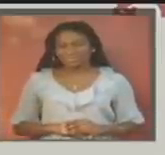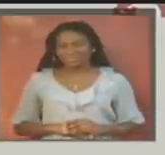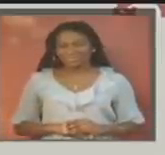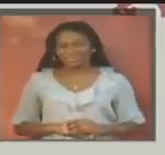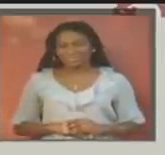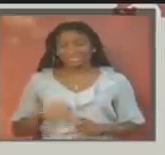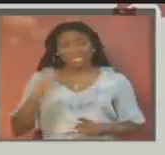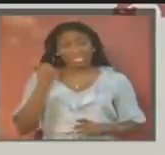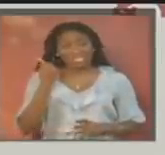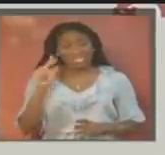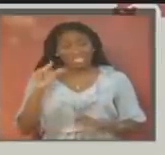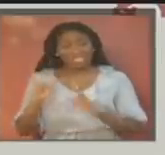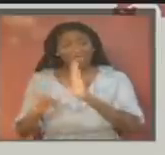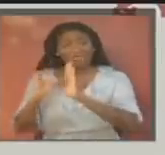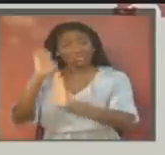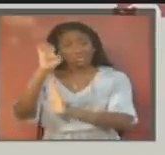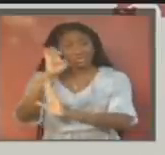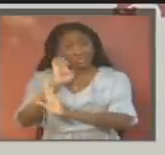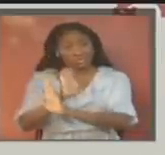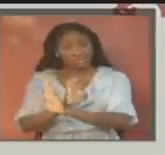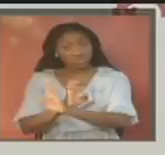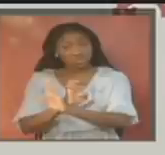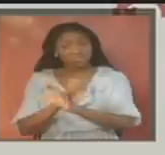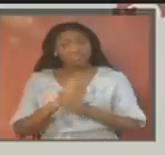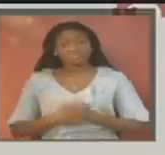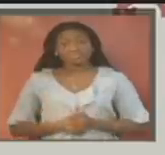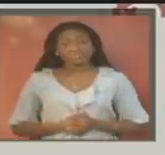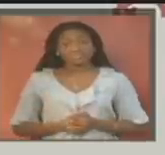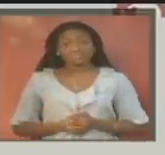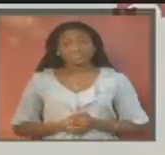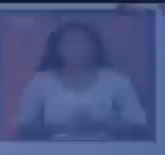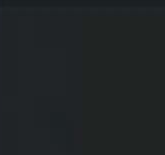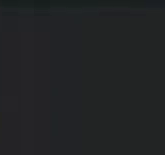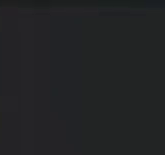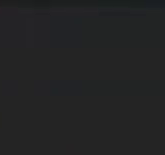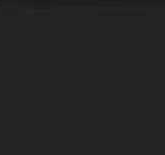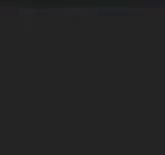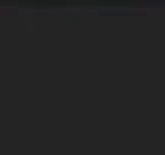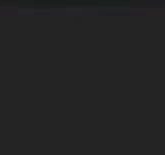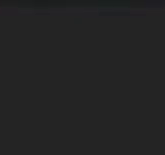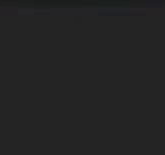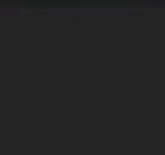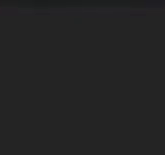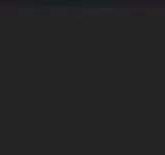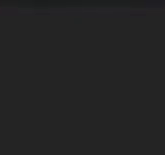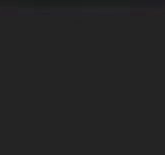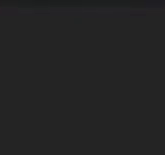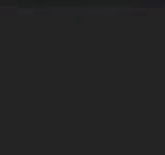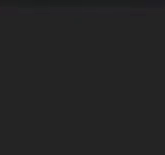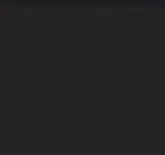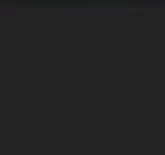of June 2021. Total persons tested so far,